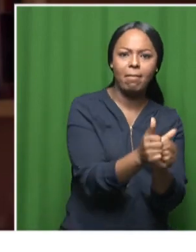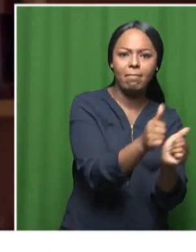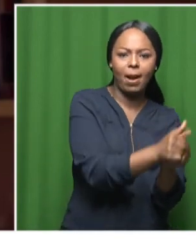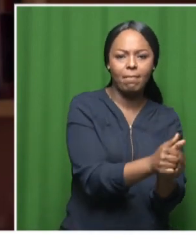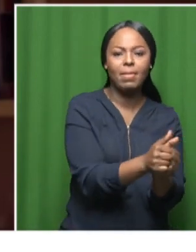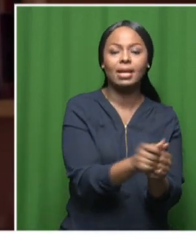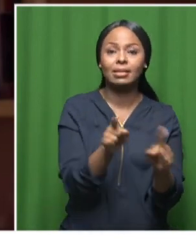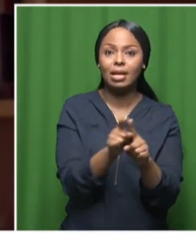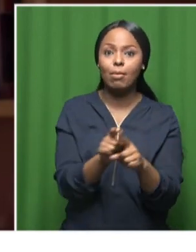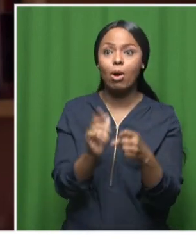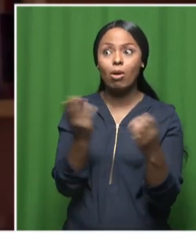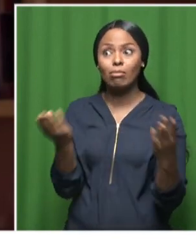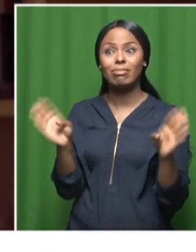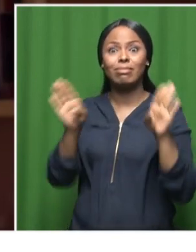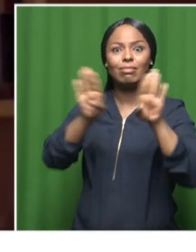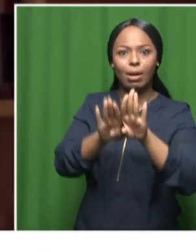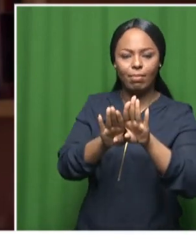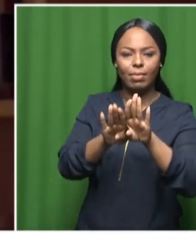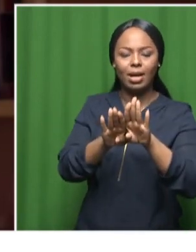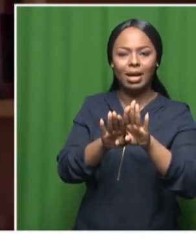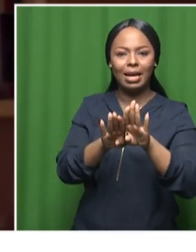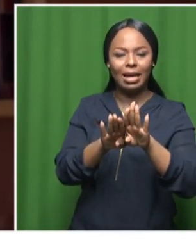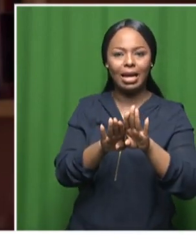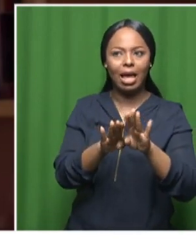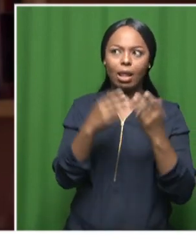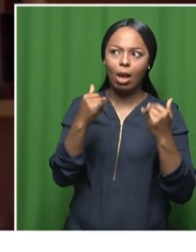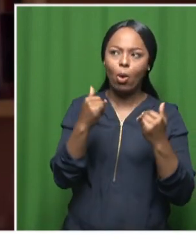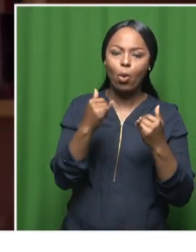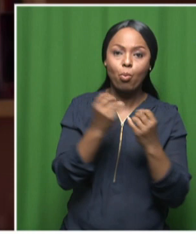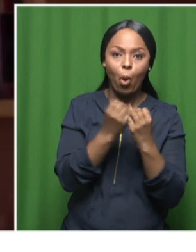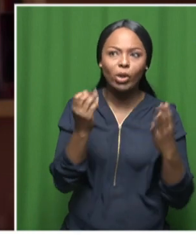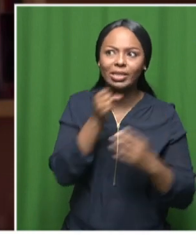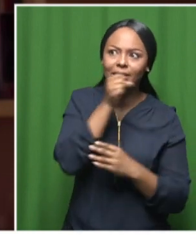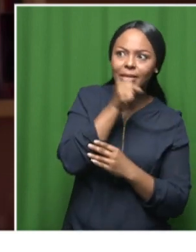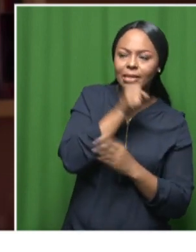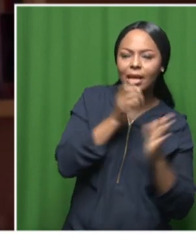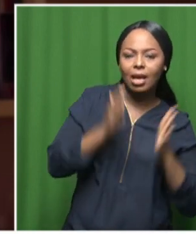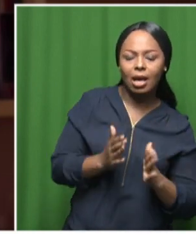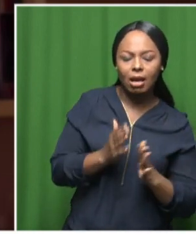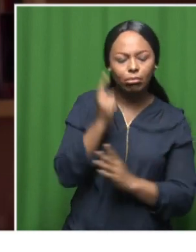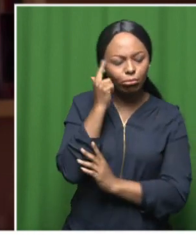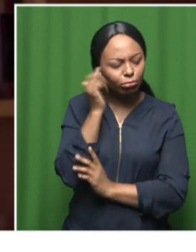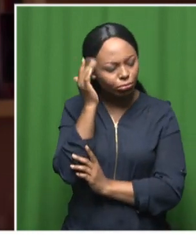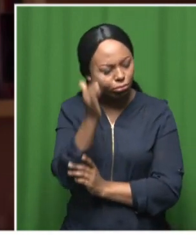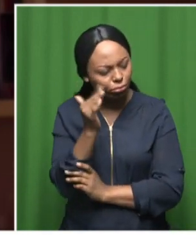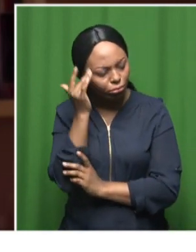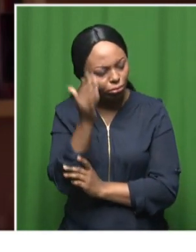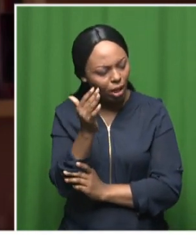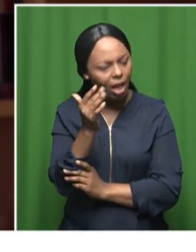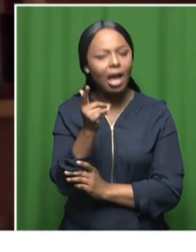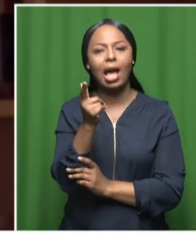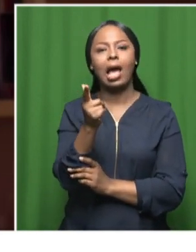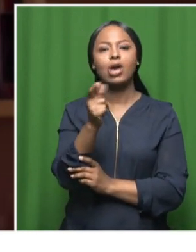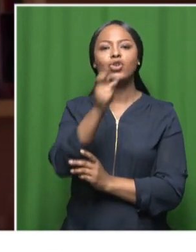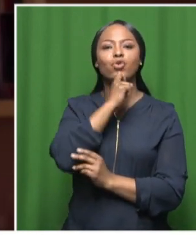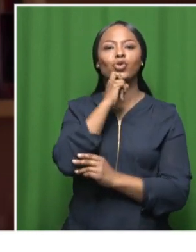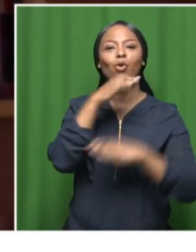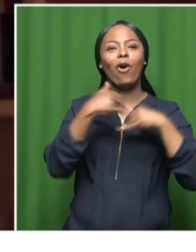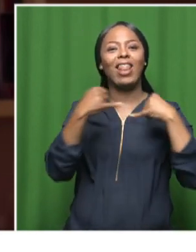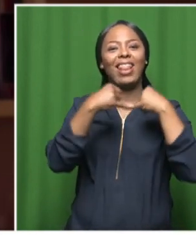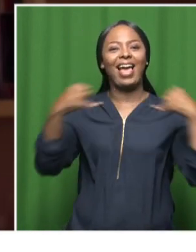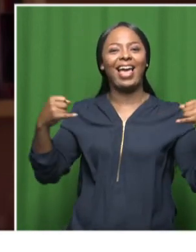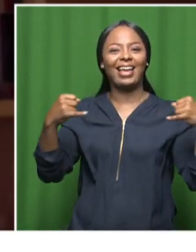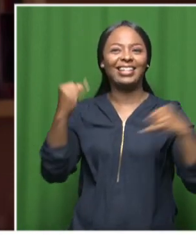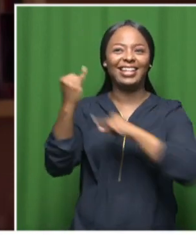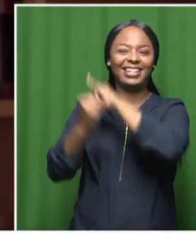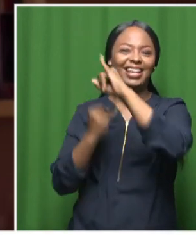period provided a space for musicians to now be exposed online internationally. Yeah. And that